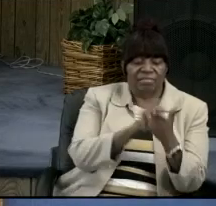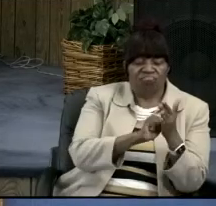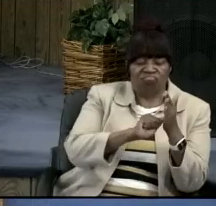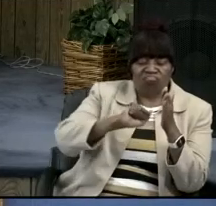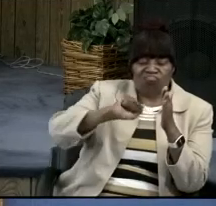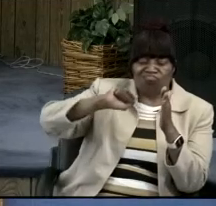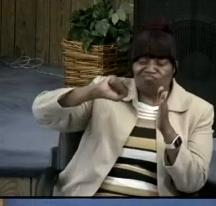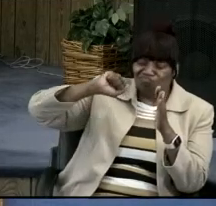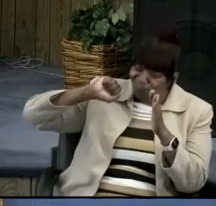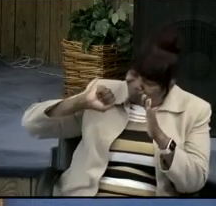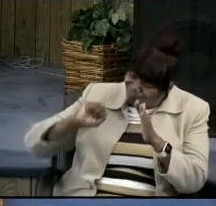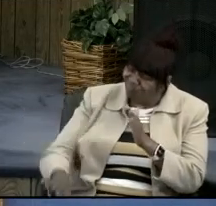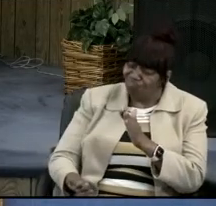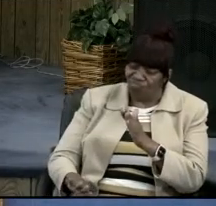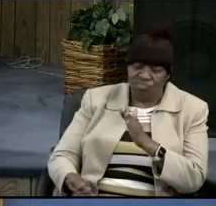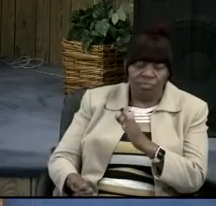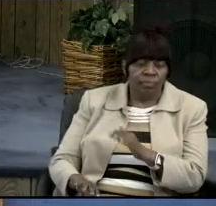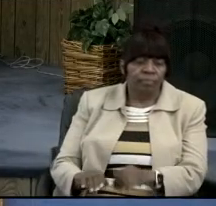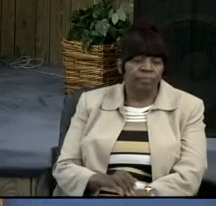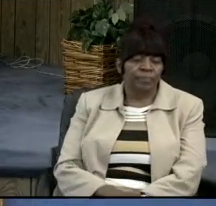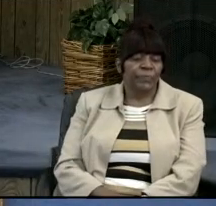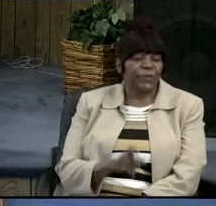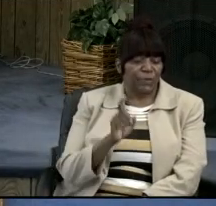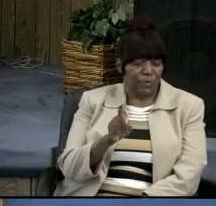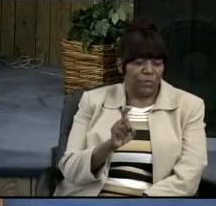it out of him.